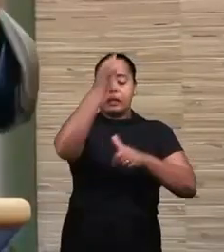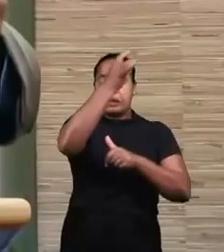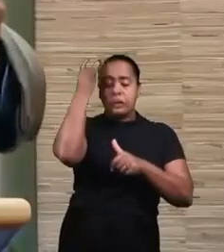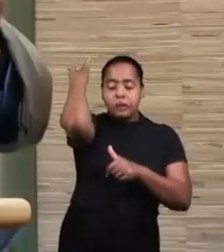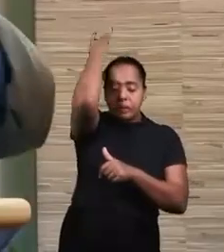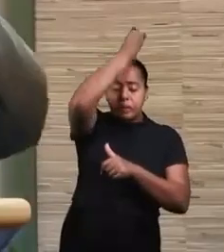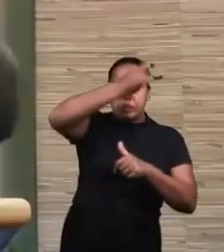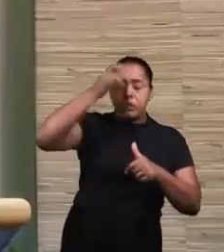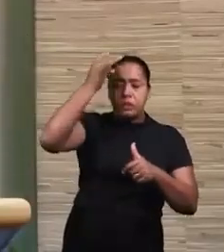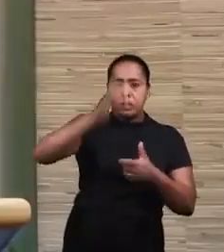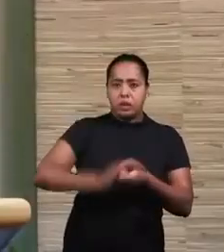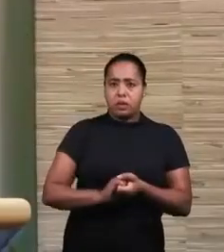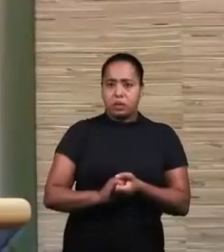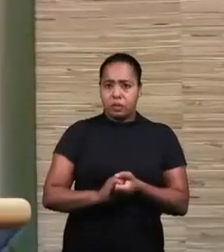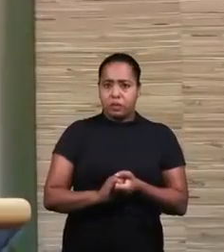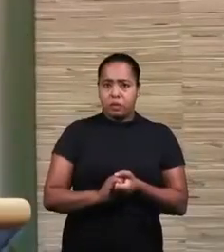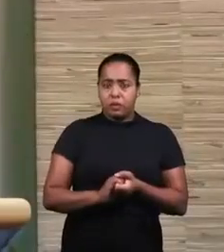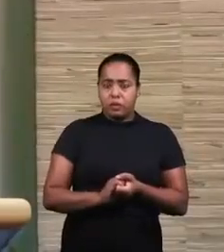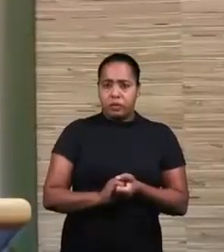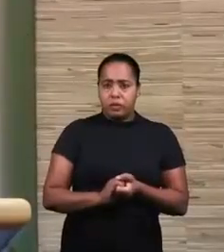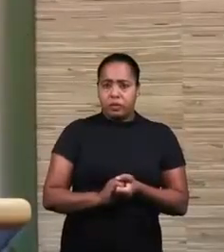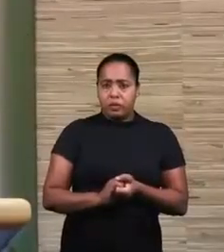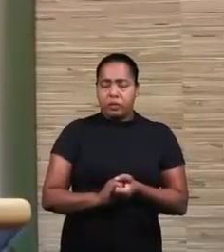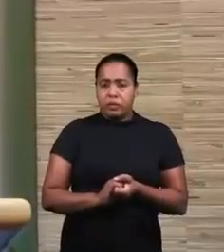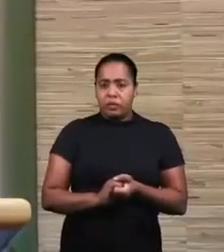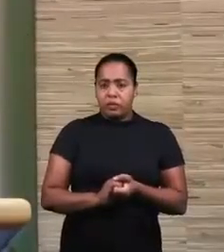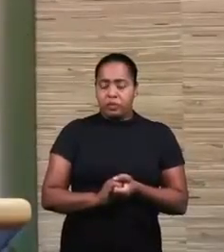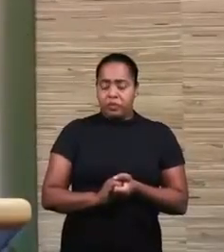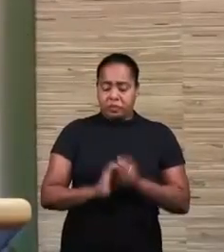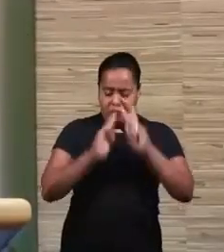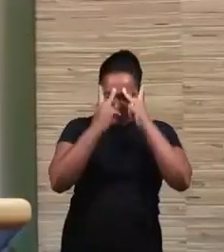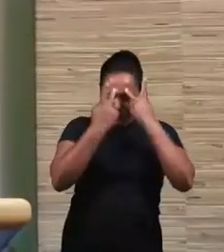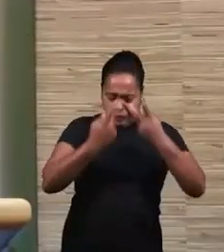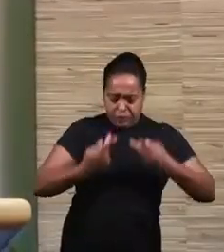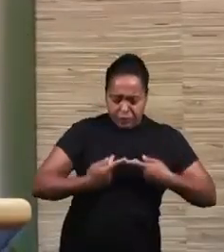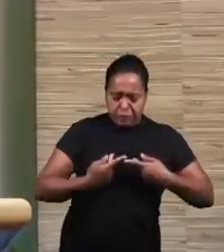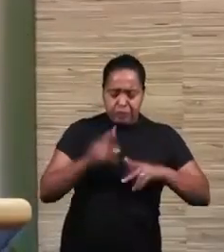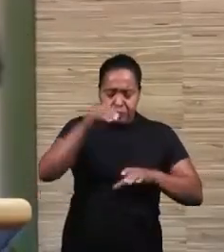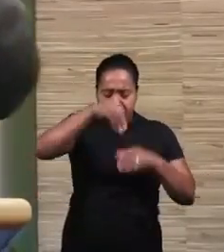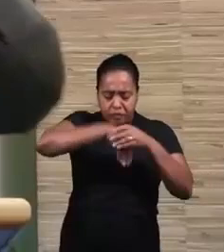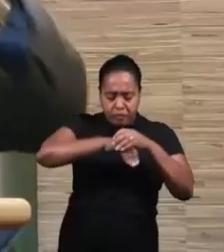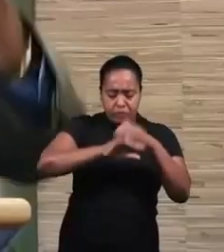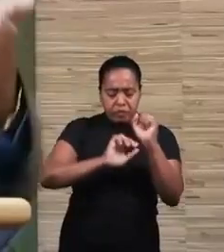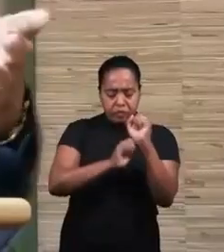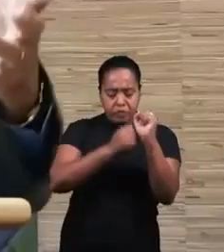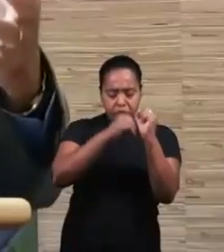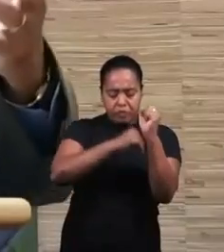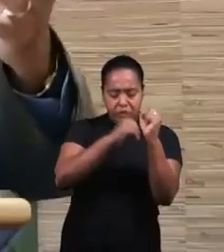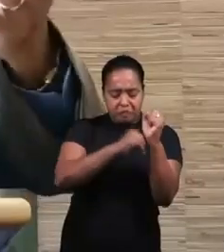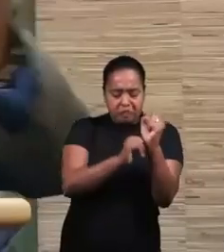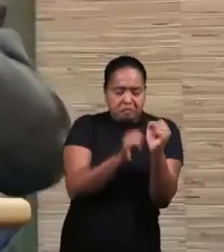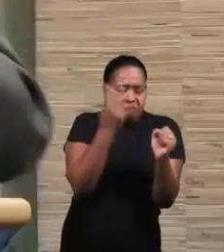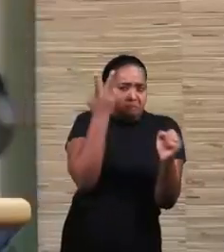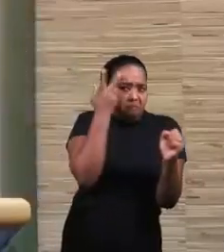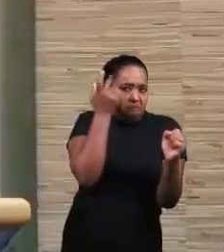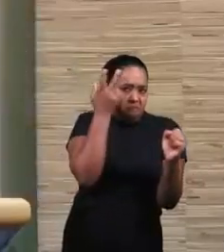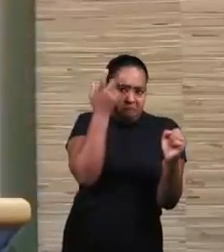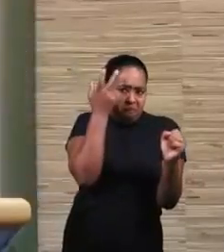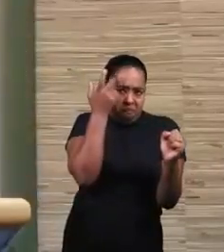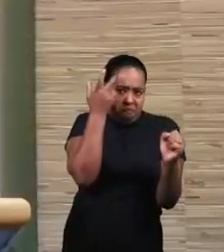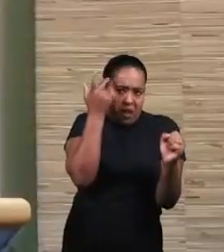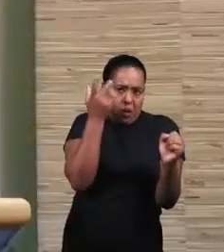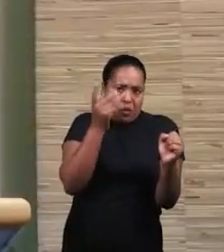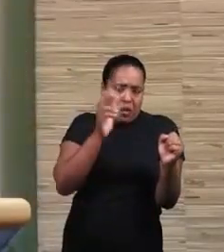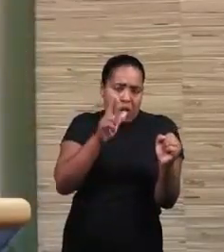Human figures that appear and disappear in the riddle, in the mystery, are natural. They are